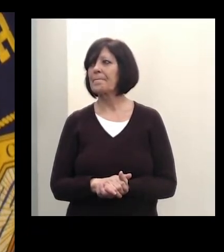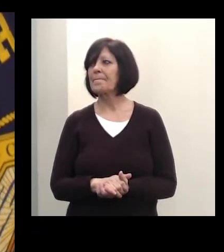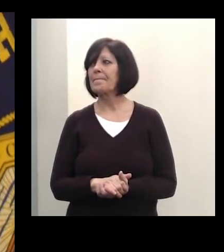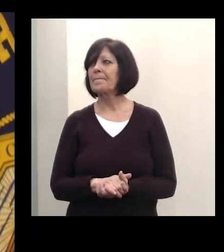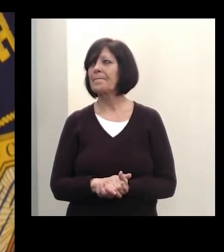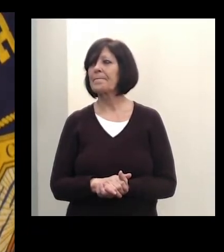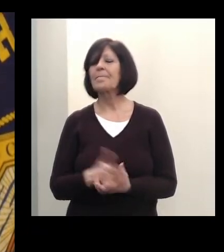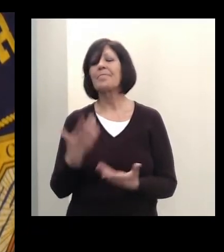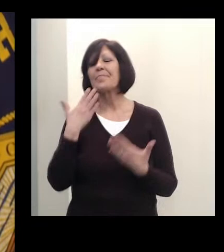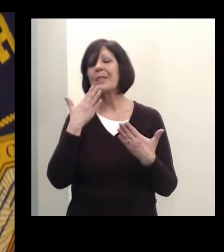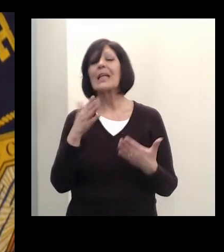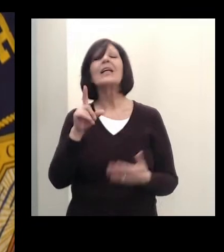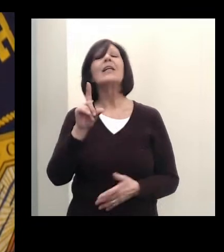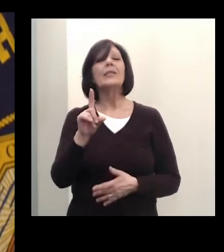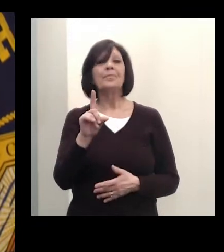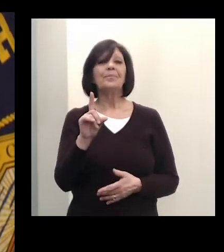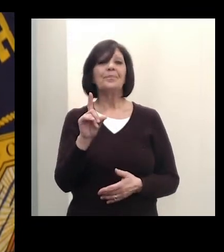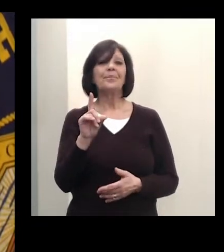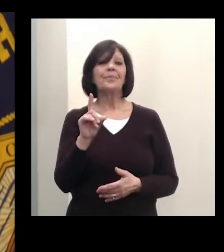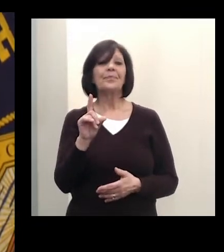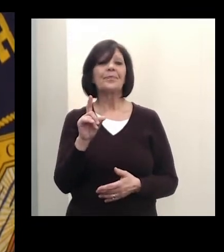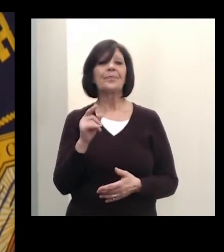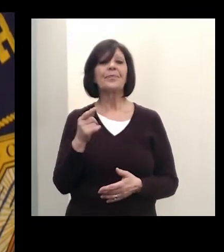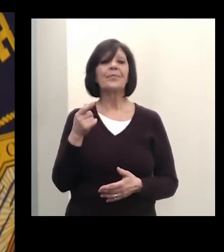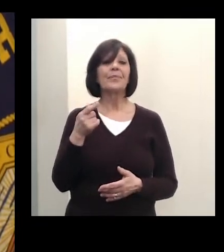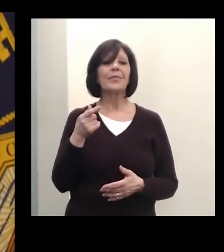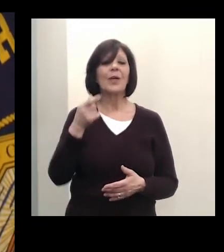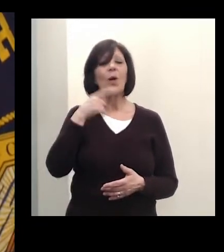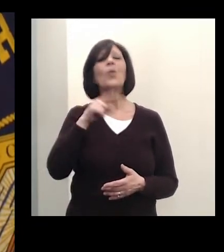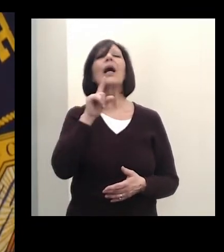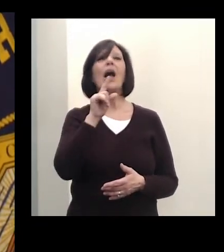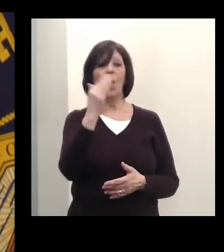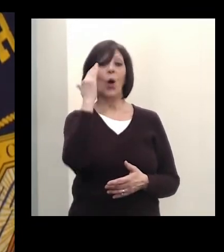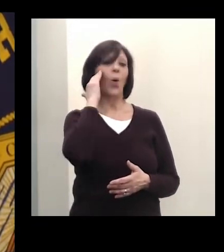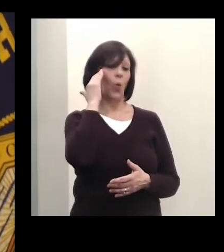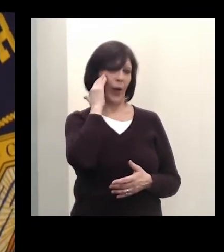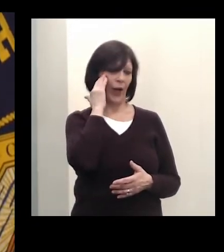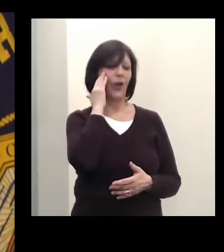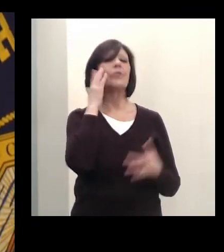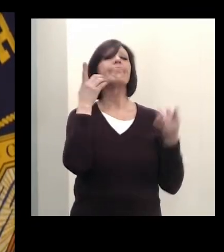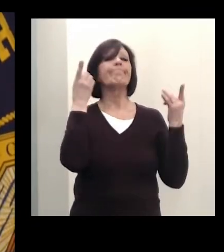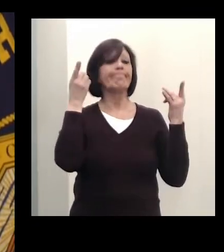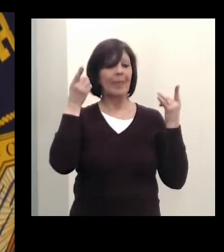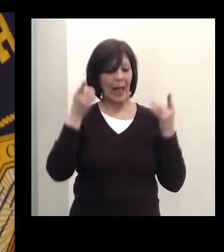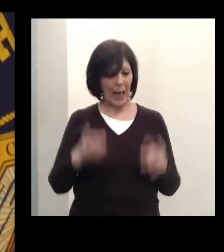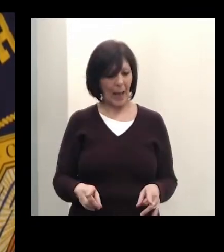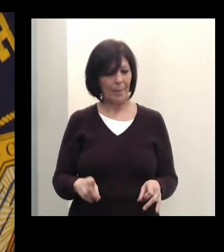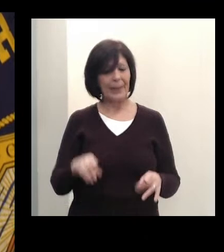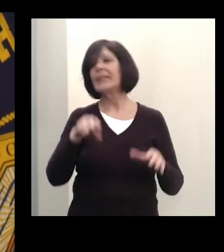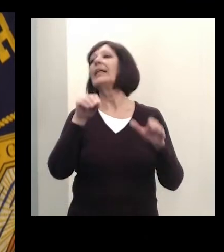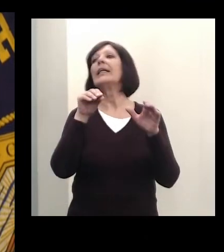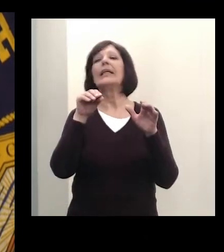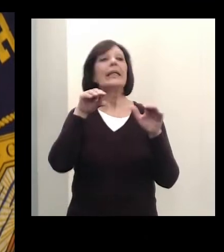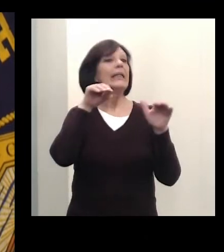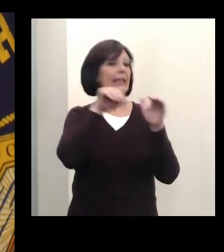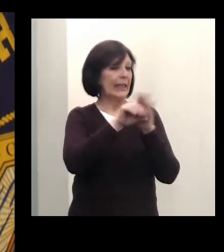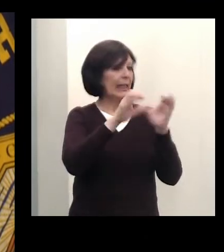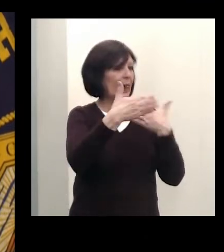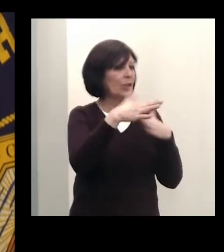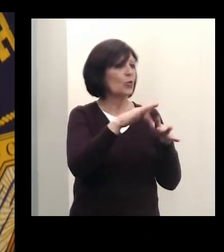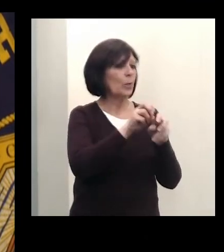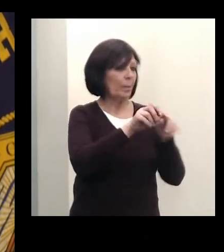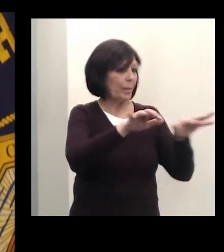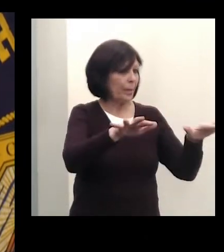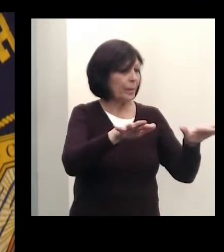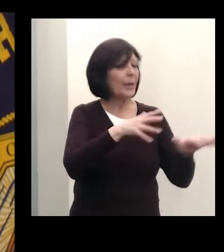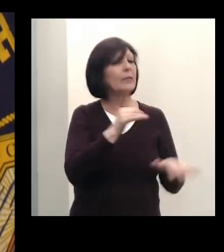Thank you. So, you know, we are aware that there have been instances of in-classroom transmission, and we're very suspicious